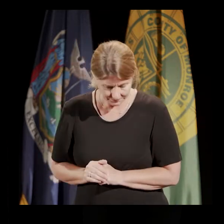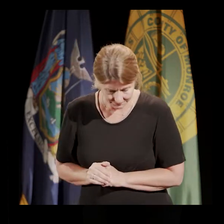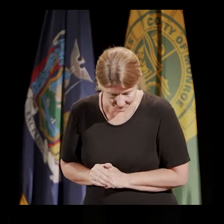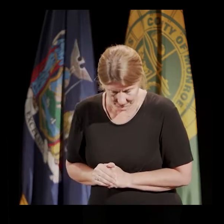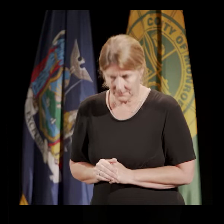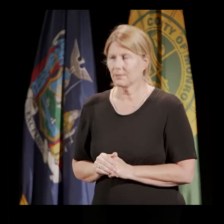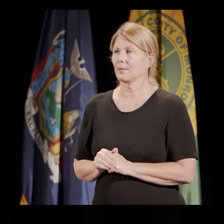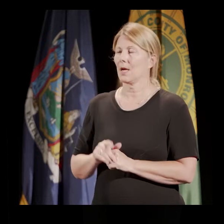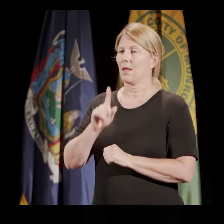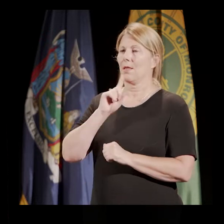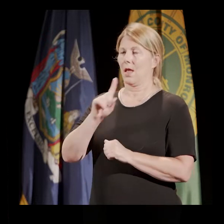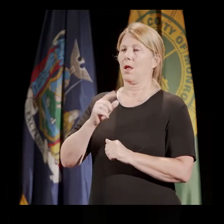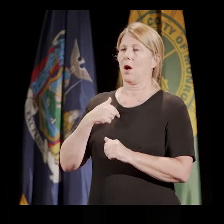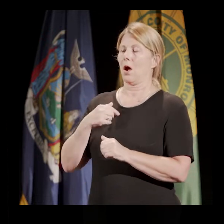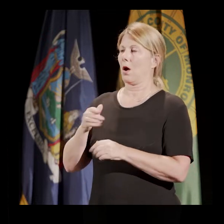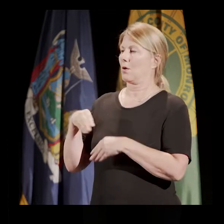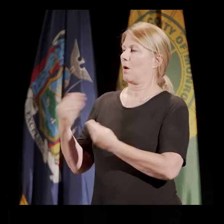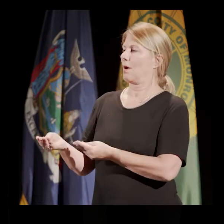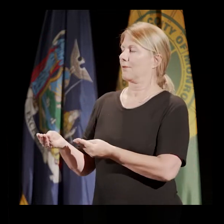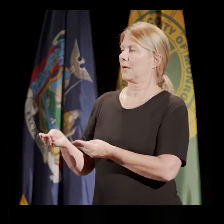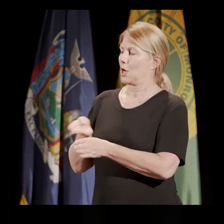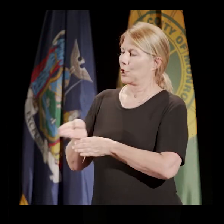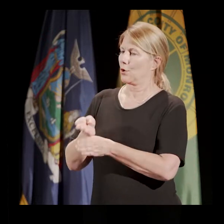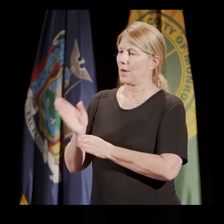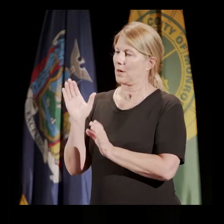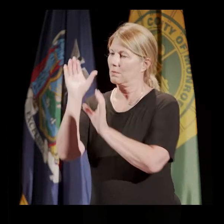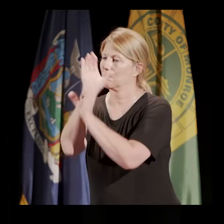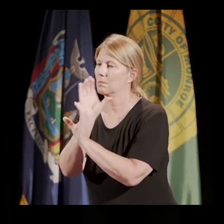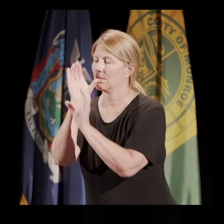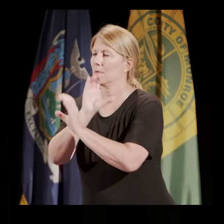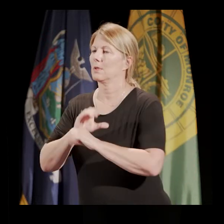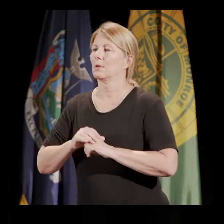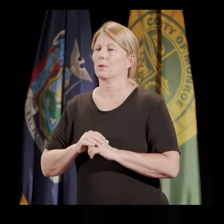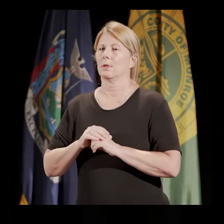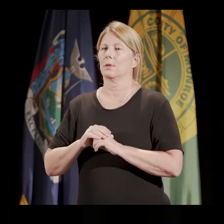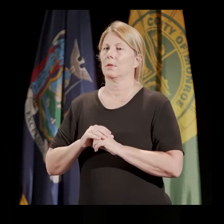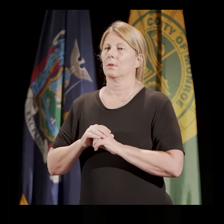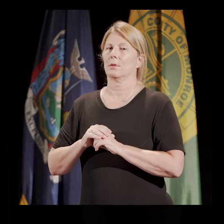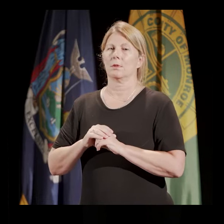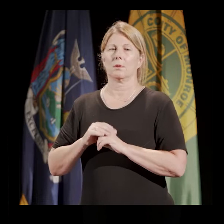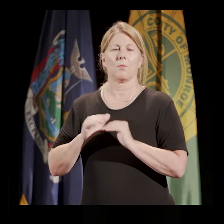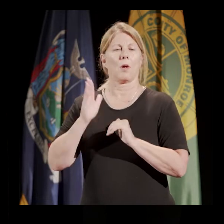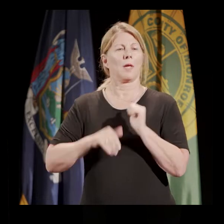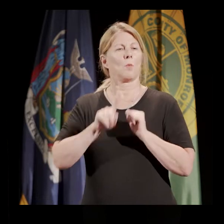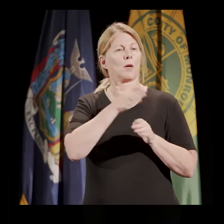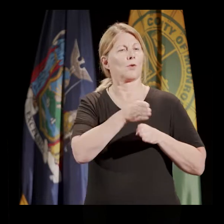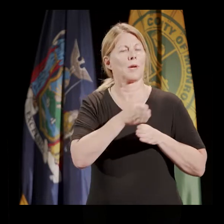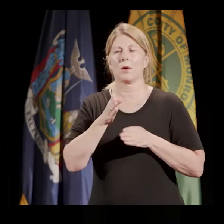esports tournaments and offer career collaboration labs to let children explore more than 100 careers through virtual reality